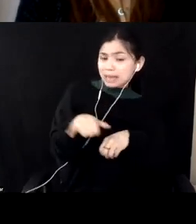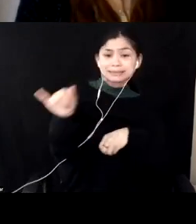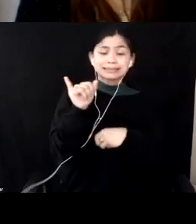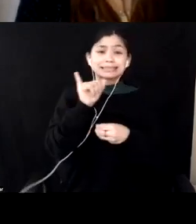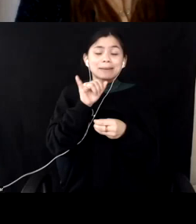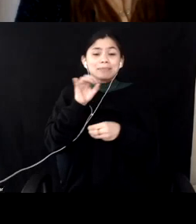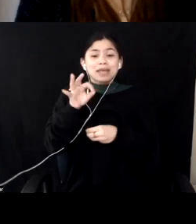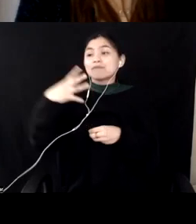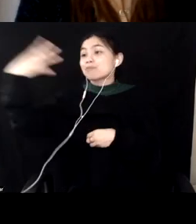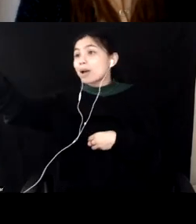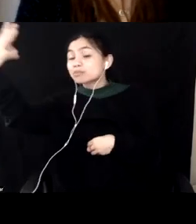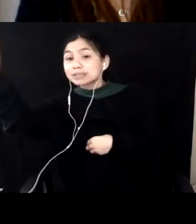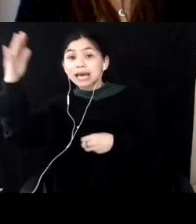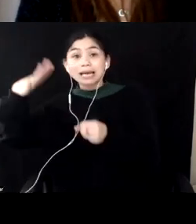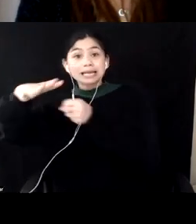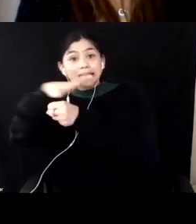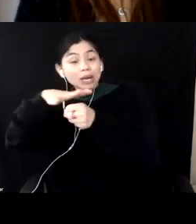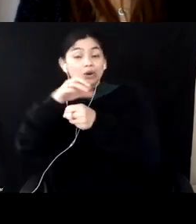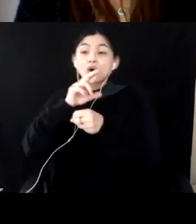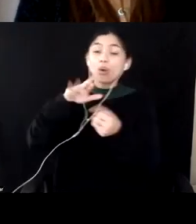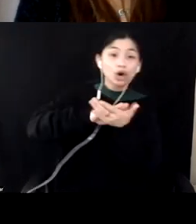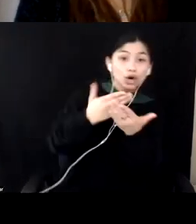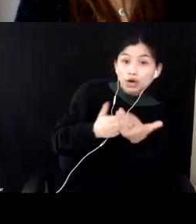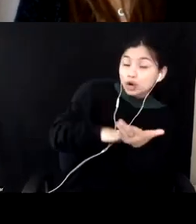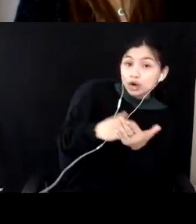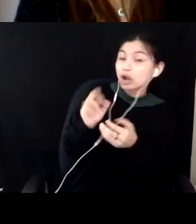on an outing, if we do cooking, if we're